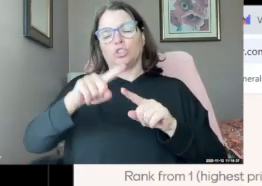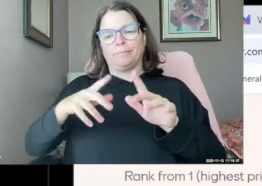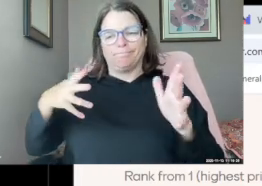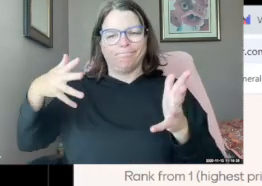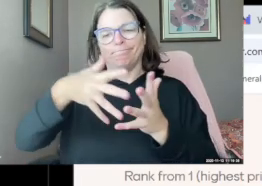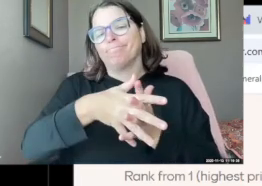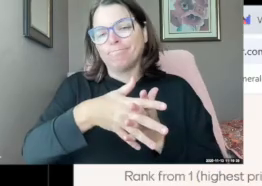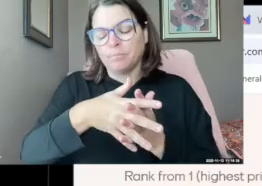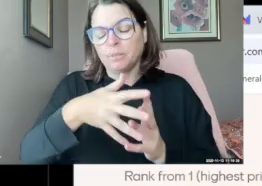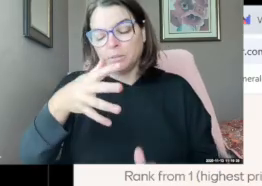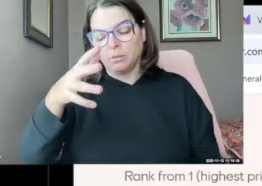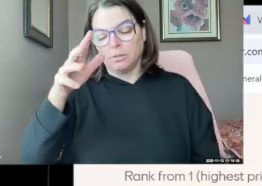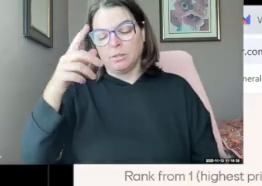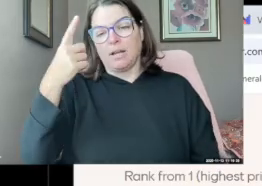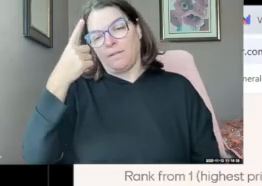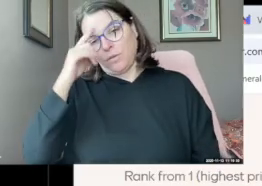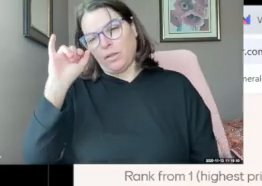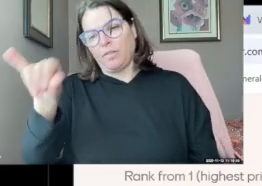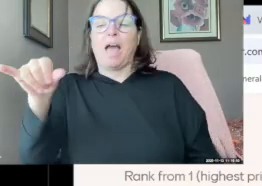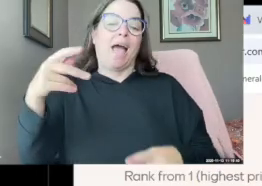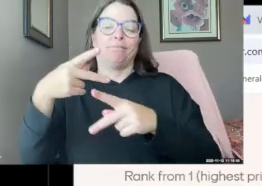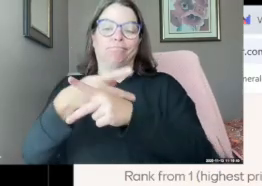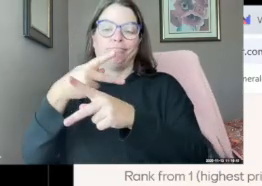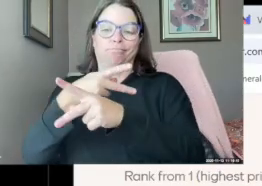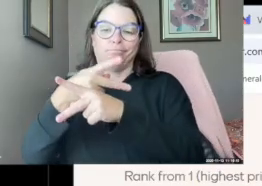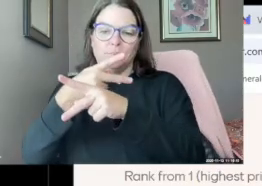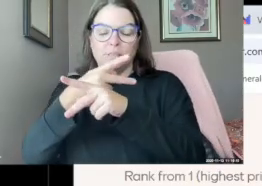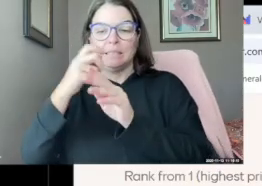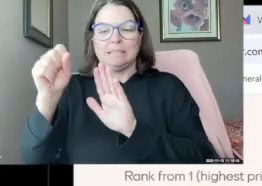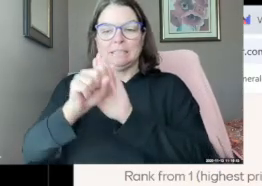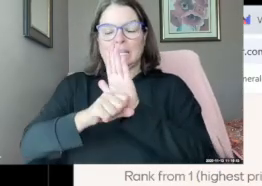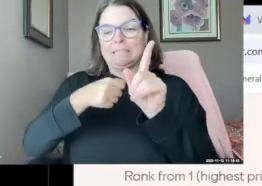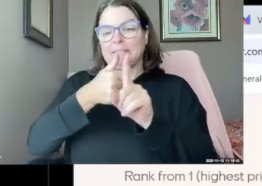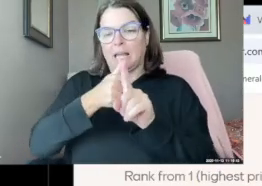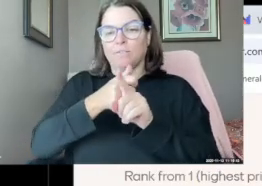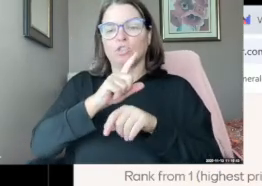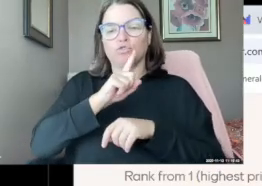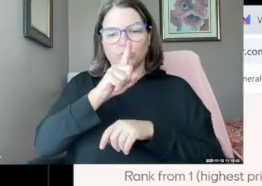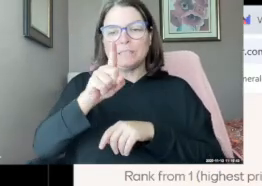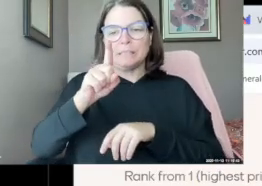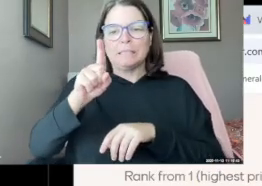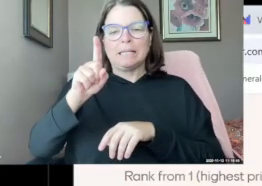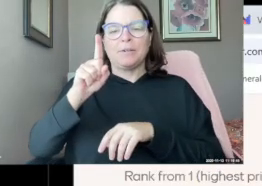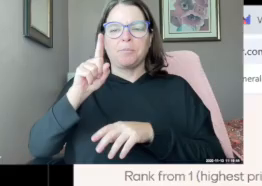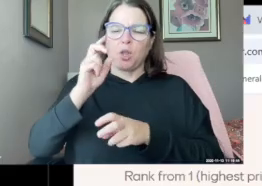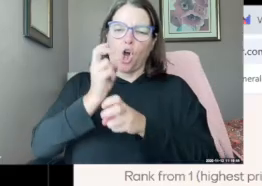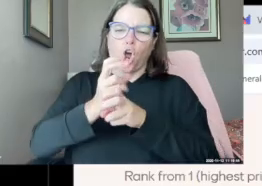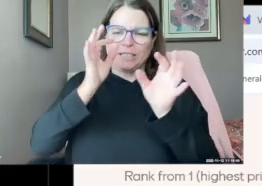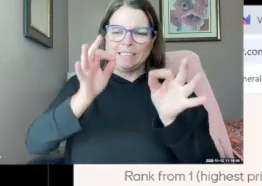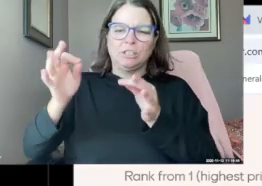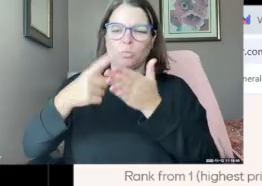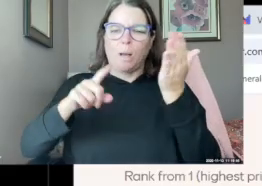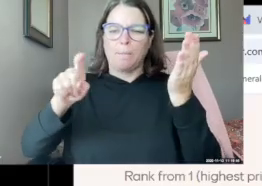like. And so we would say that should really be baked in to this